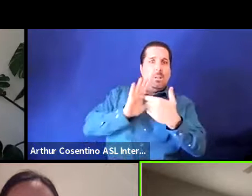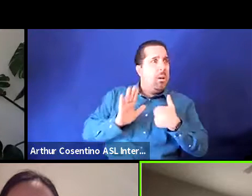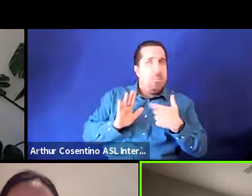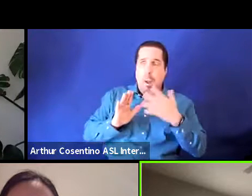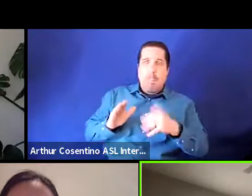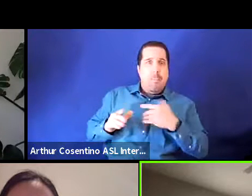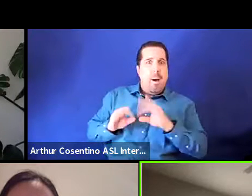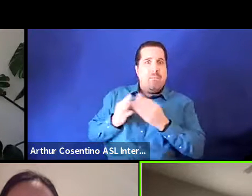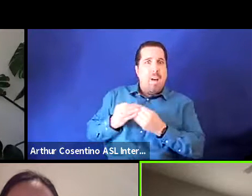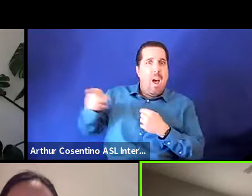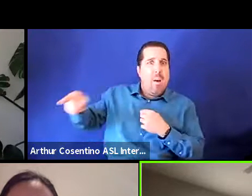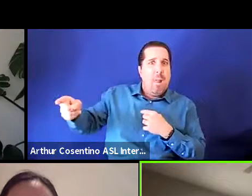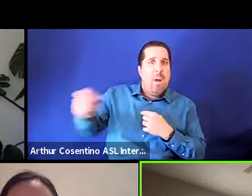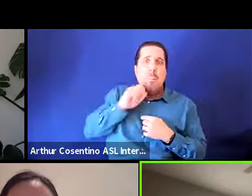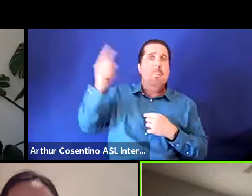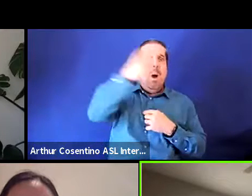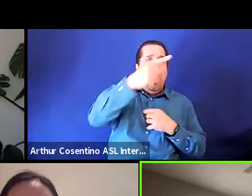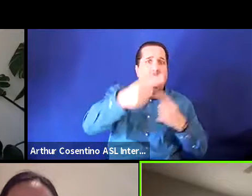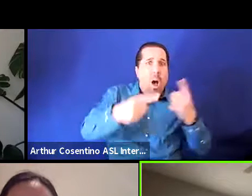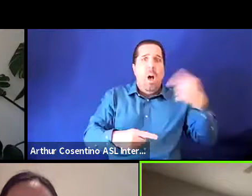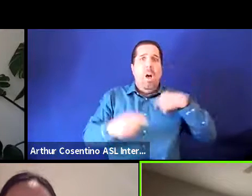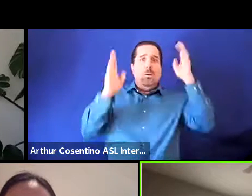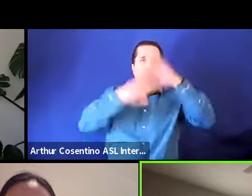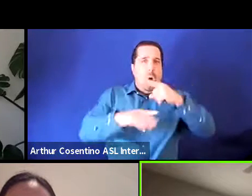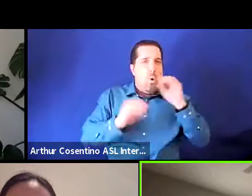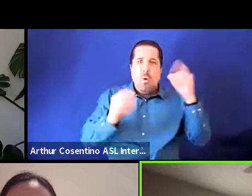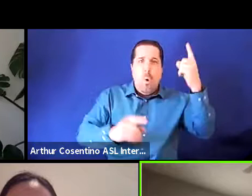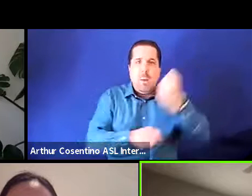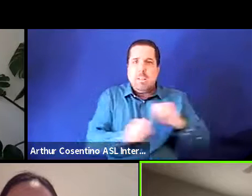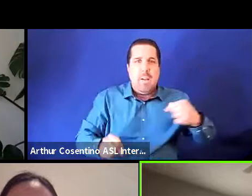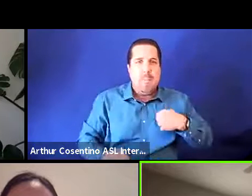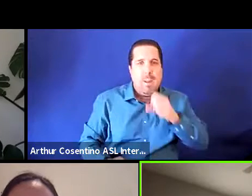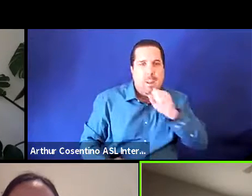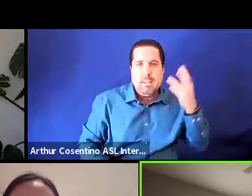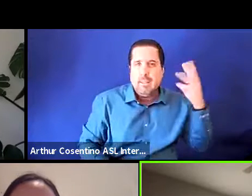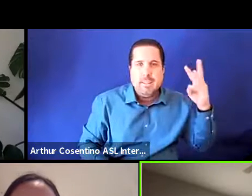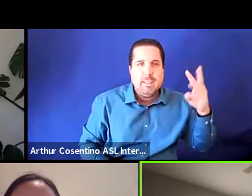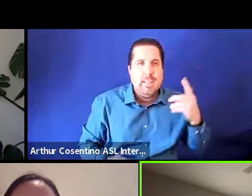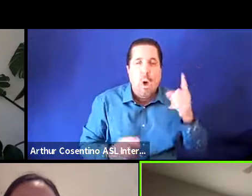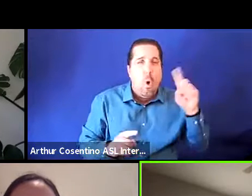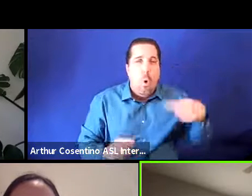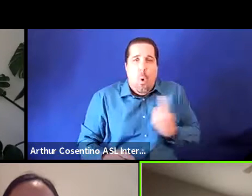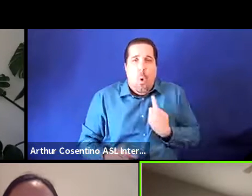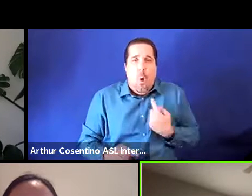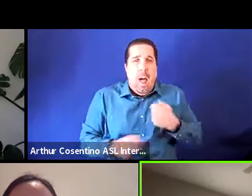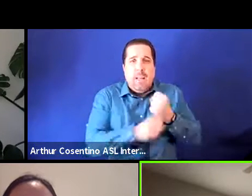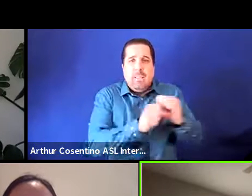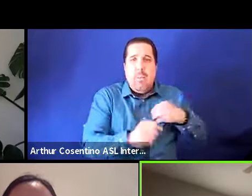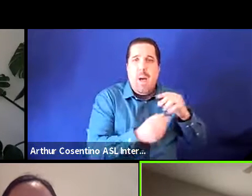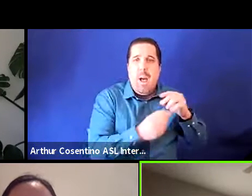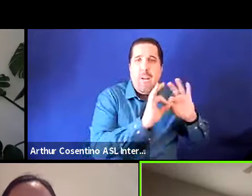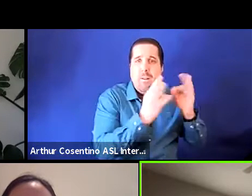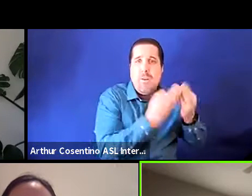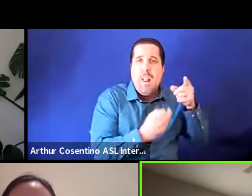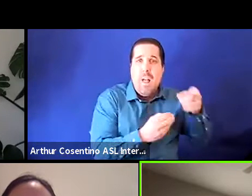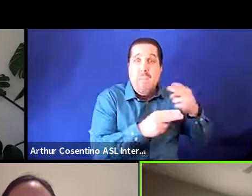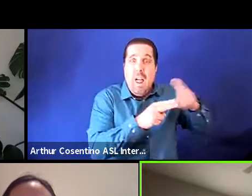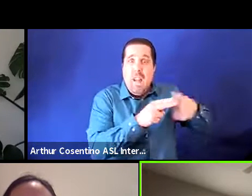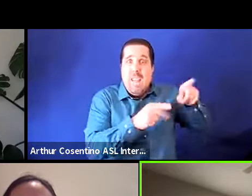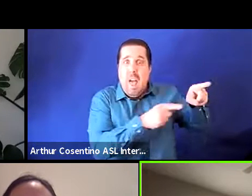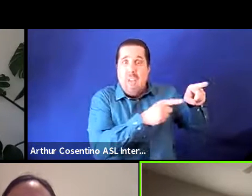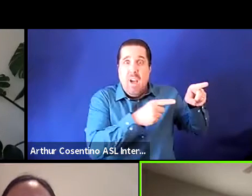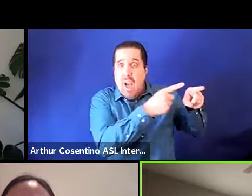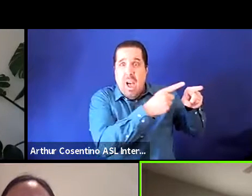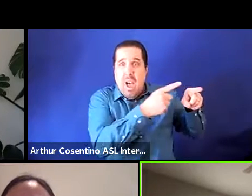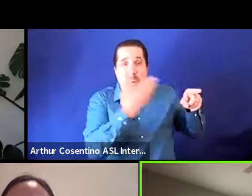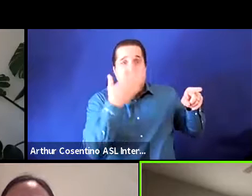own. And no one to ever save me at 16 years old. Only me having to save my relative with a knife to the throat of a predator living in our